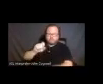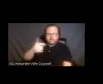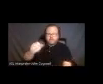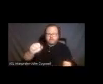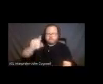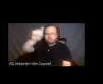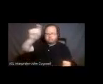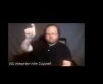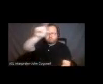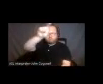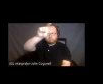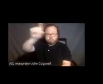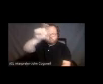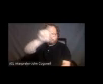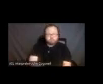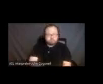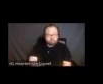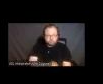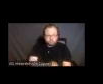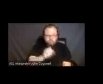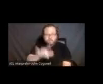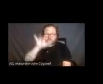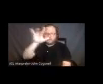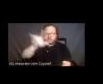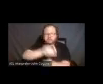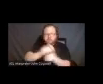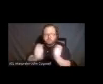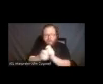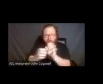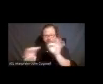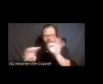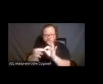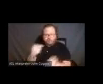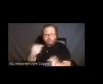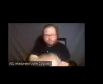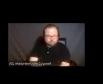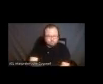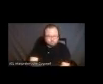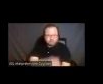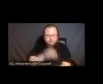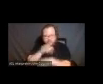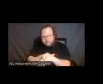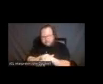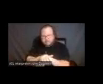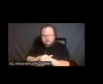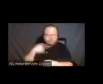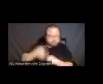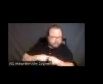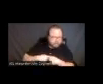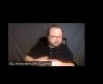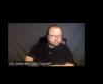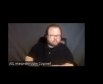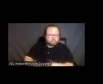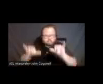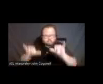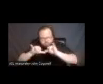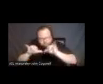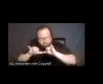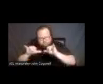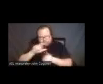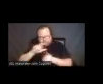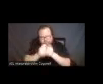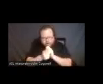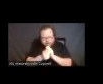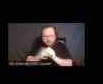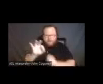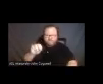of the screen. You have the option to change settings like language, where you can change to English or Spanish, text size, to change the font